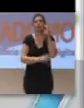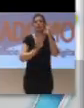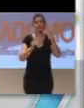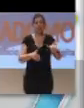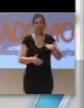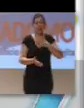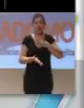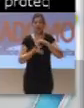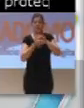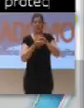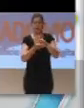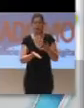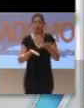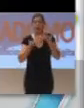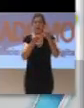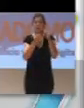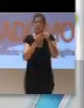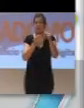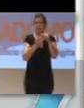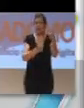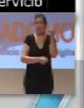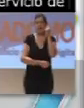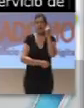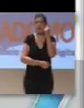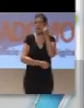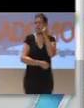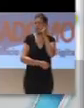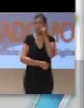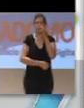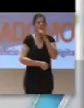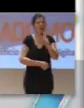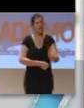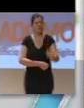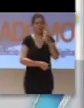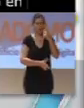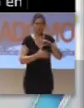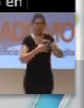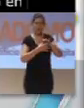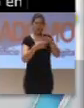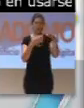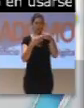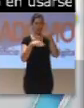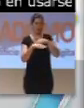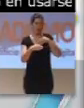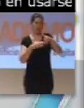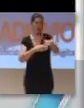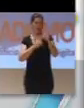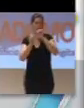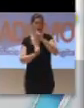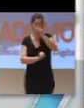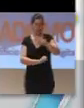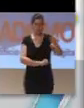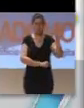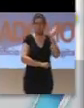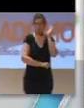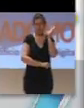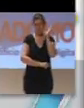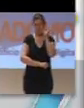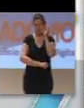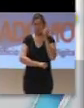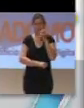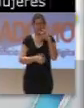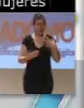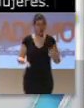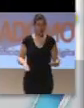women, and the mobile telecare service was the first to be used in order to protect